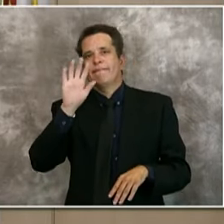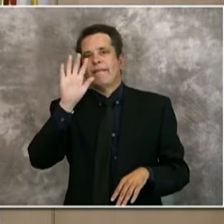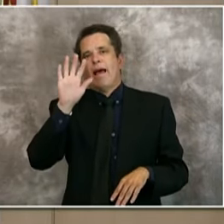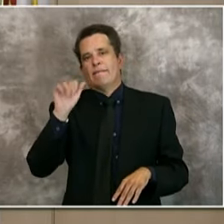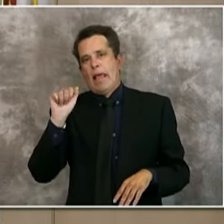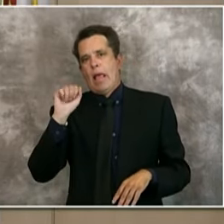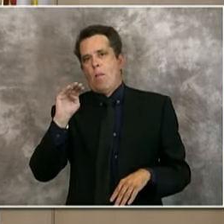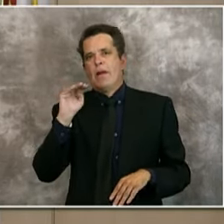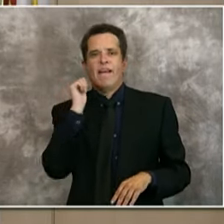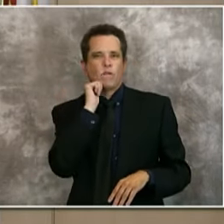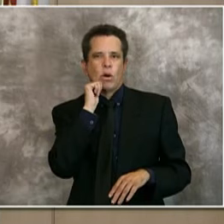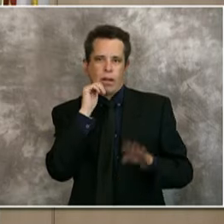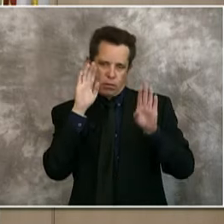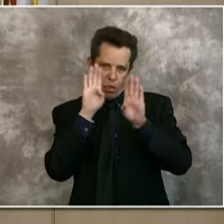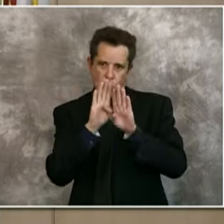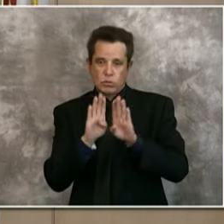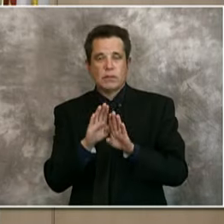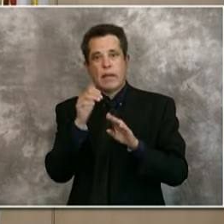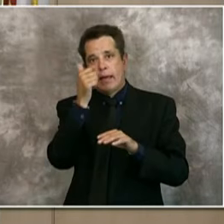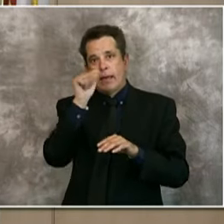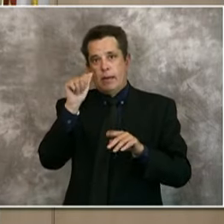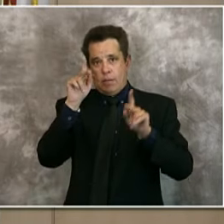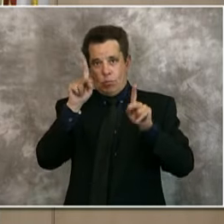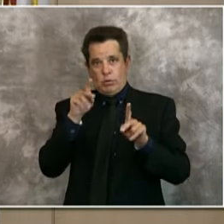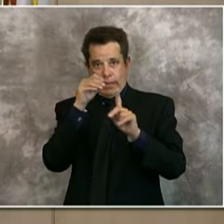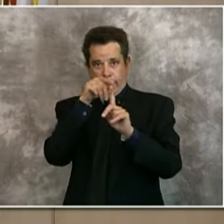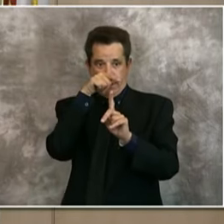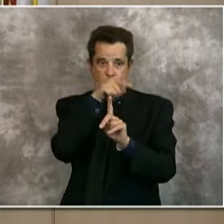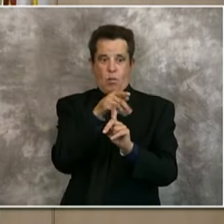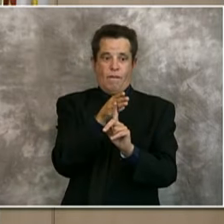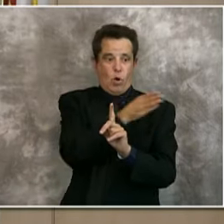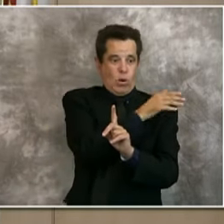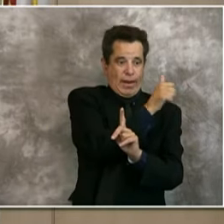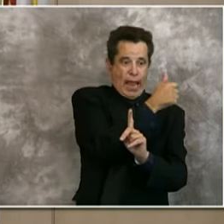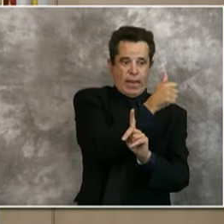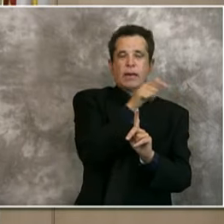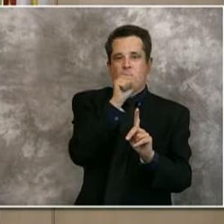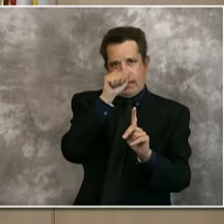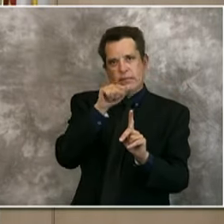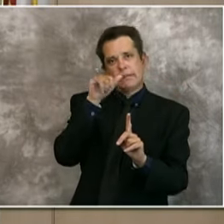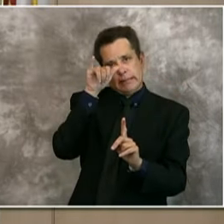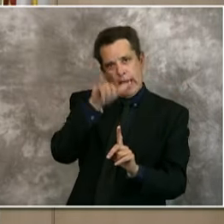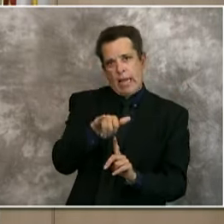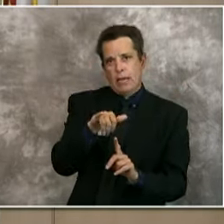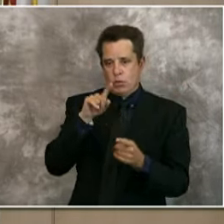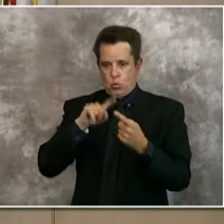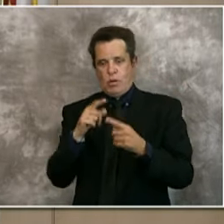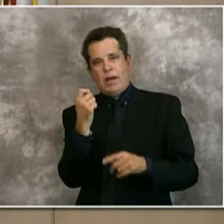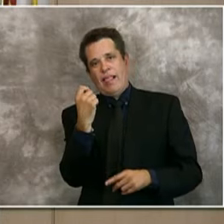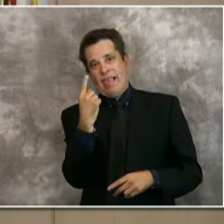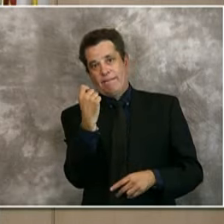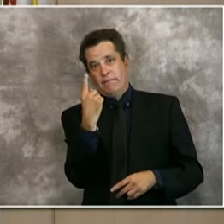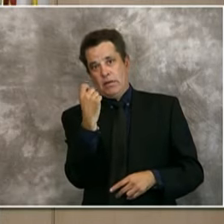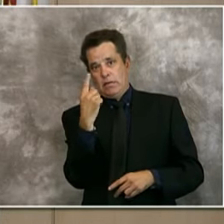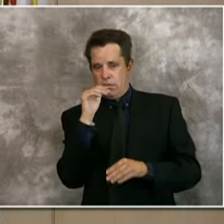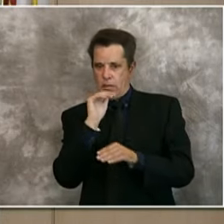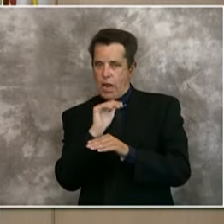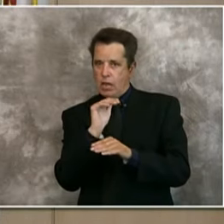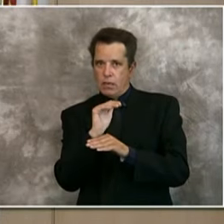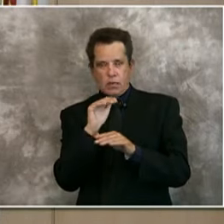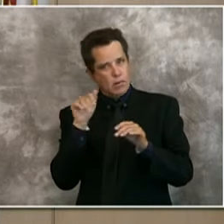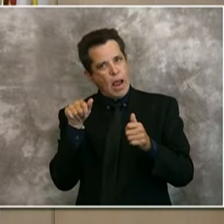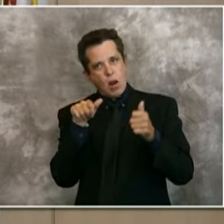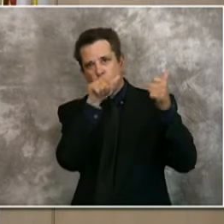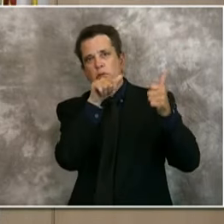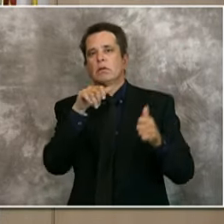day. Guests already in the facility at 10 p.m. may remain in the facility until 11 p.m., and only